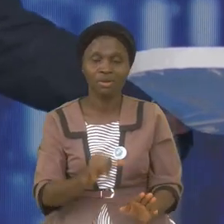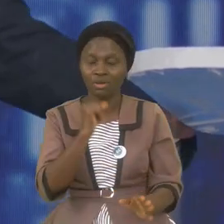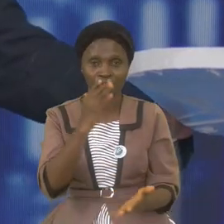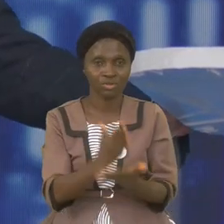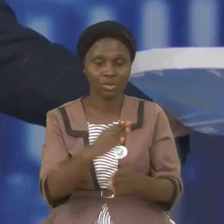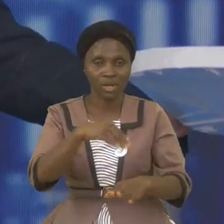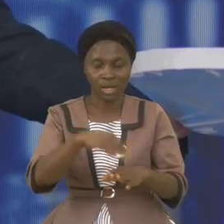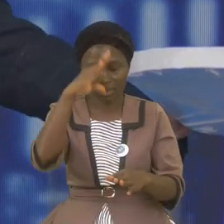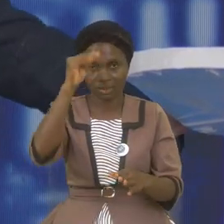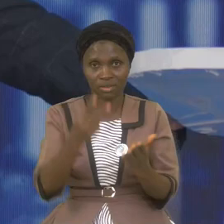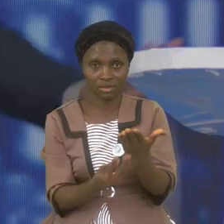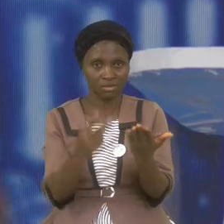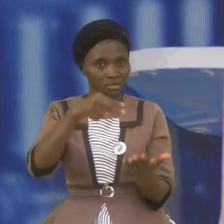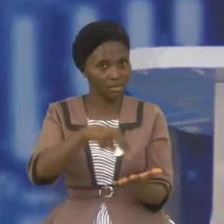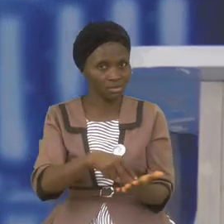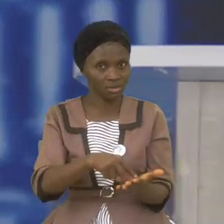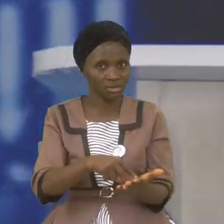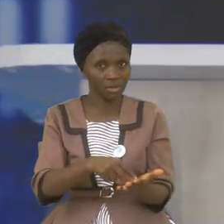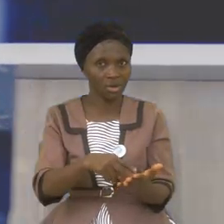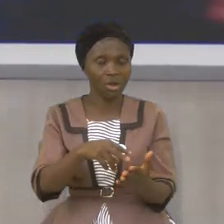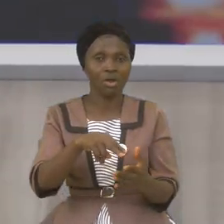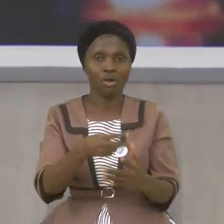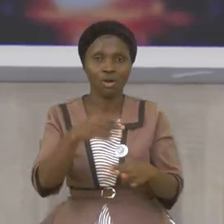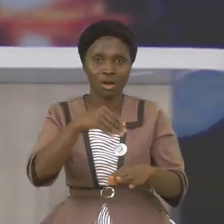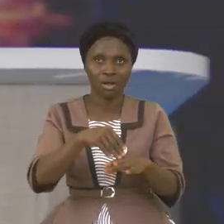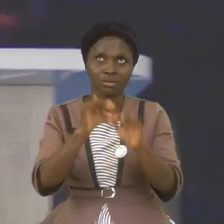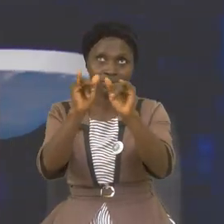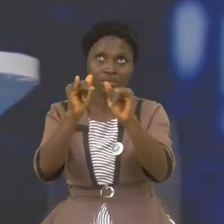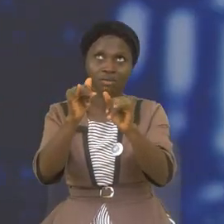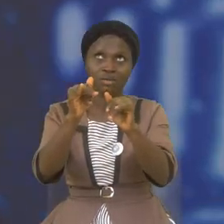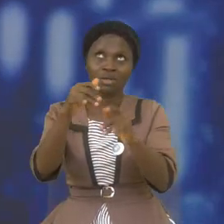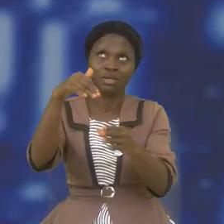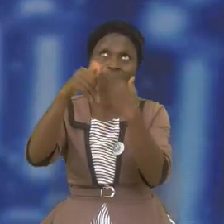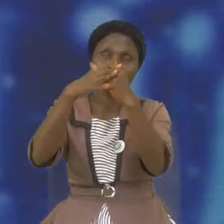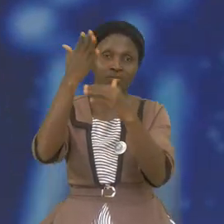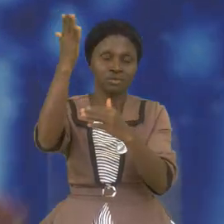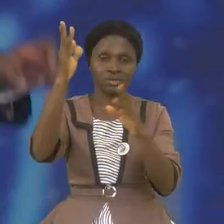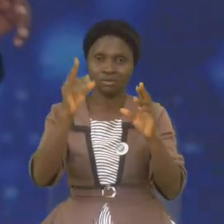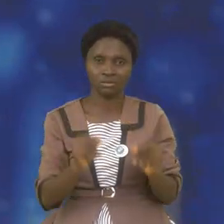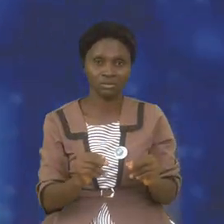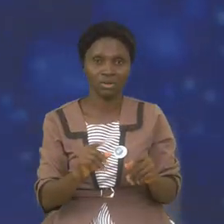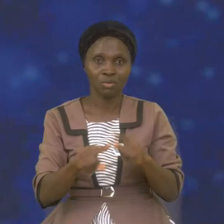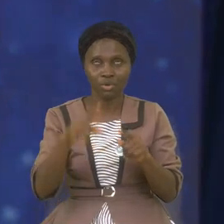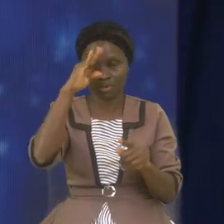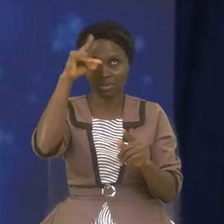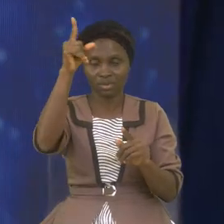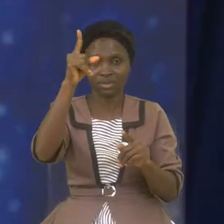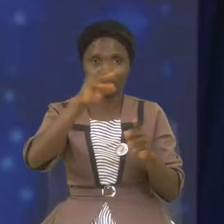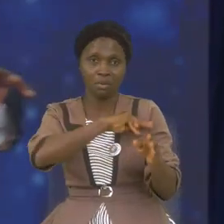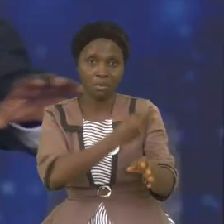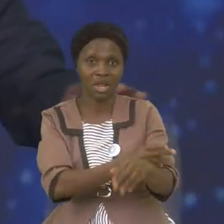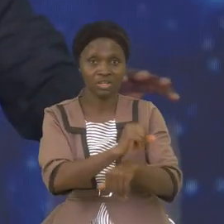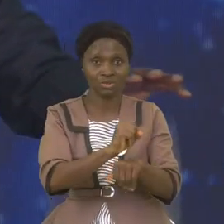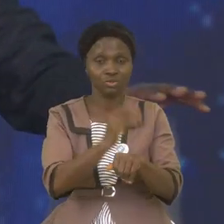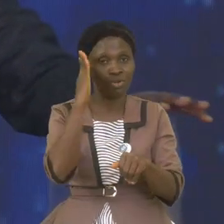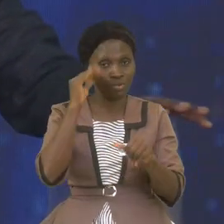and advent to heaven, that the mighty works will still continue, because it's supposed